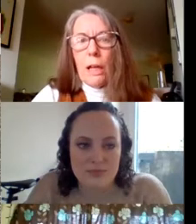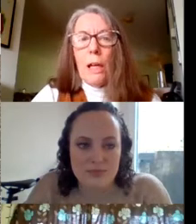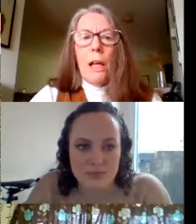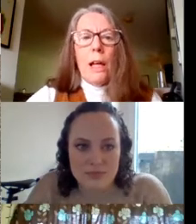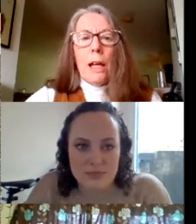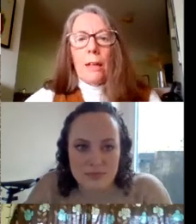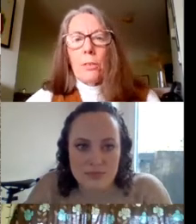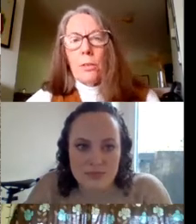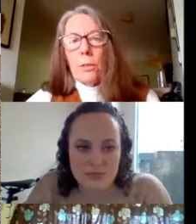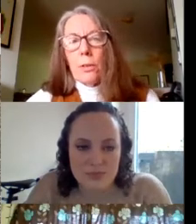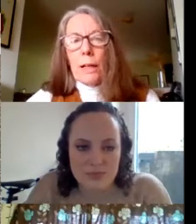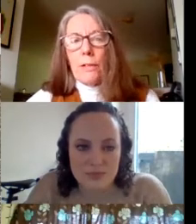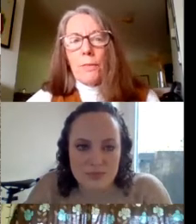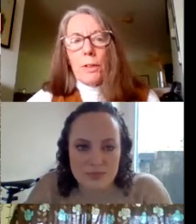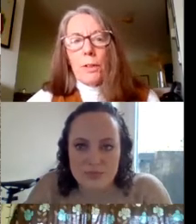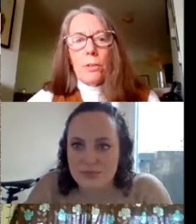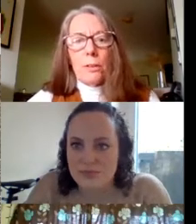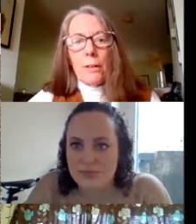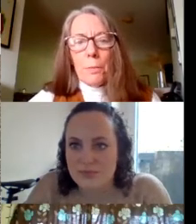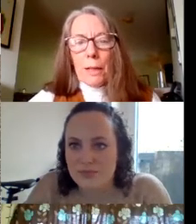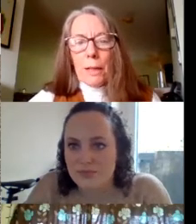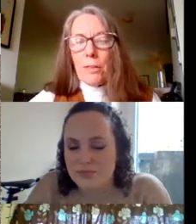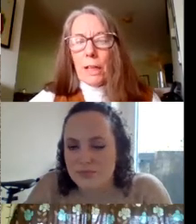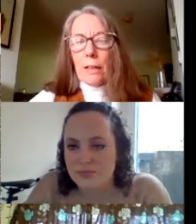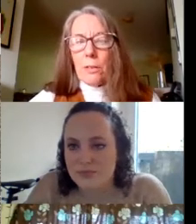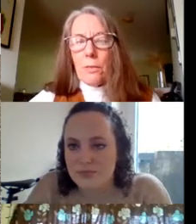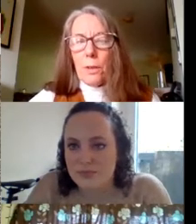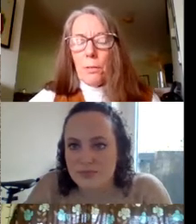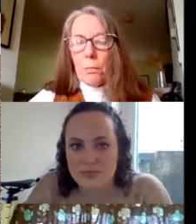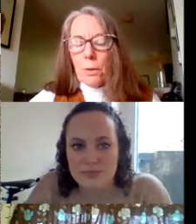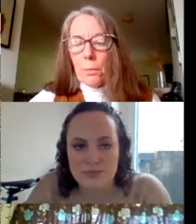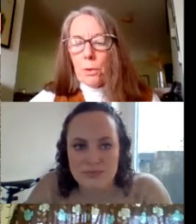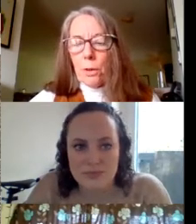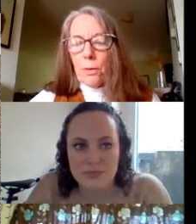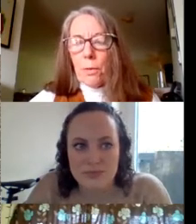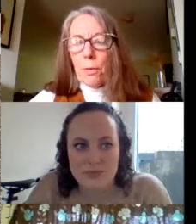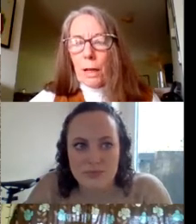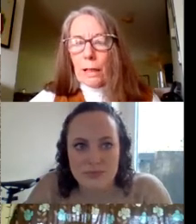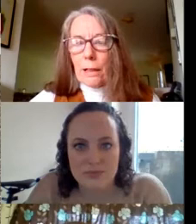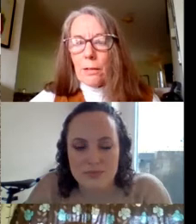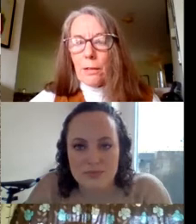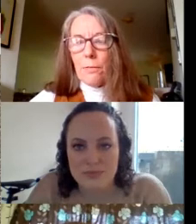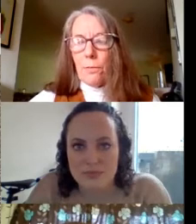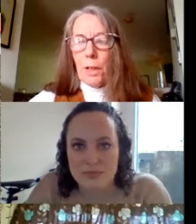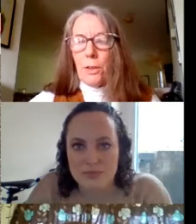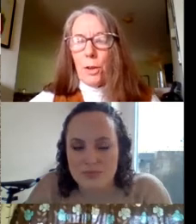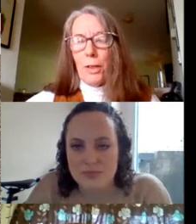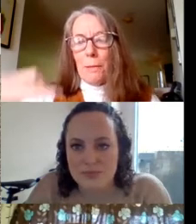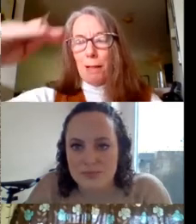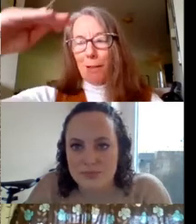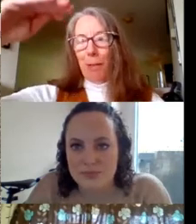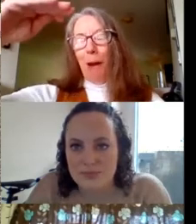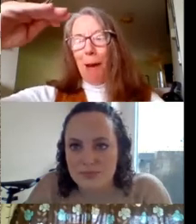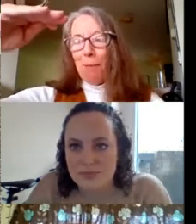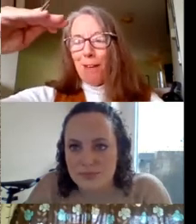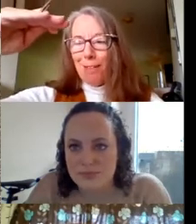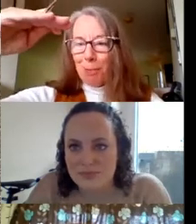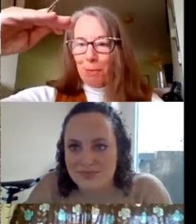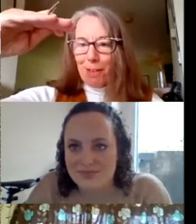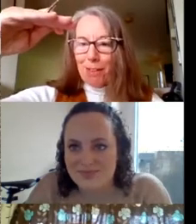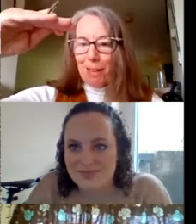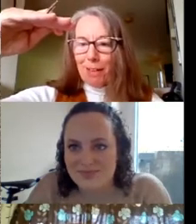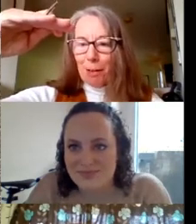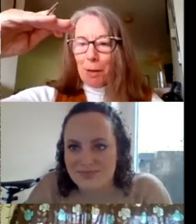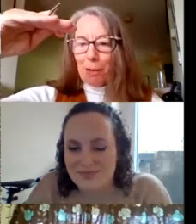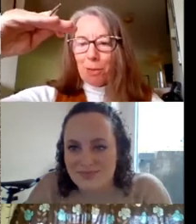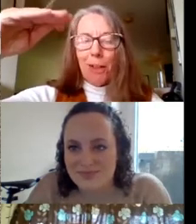story. It's quite difficult to tell from here the size of them, but the one on the right, if you can all see me, is about that big, to be